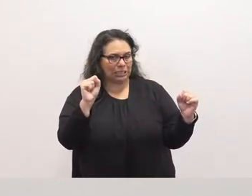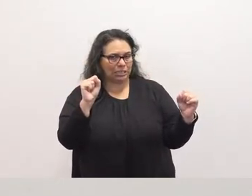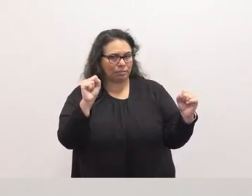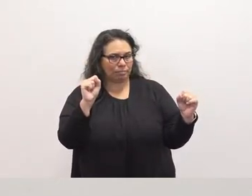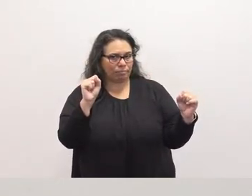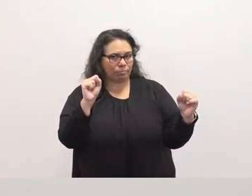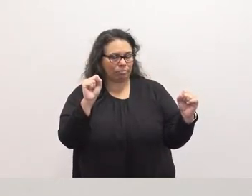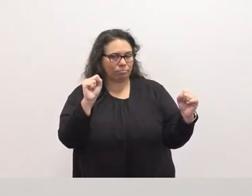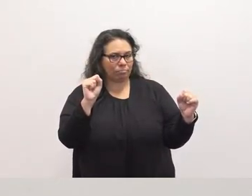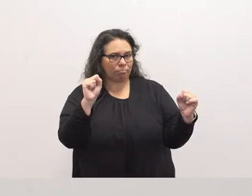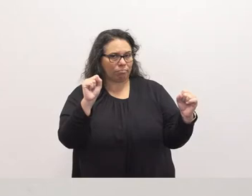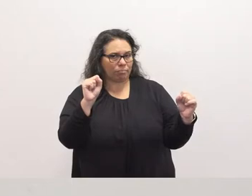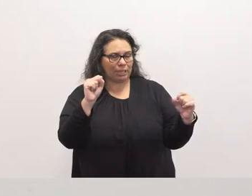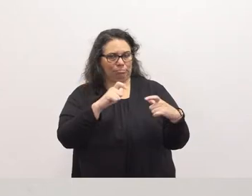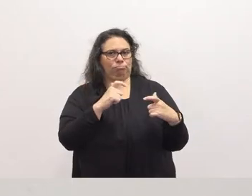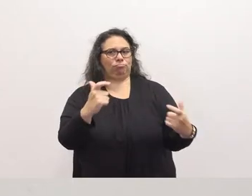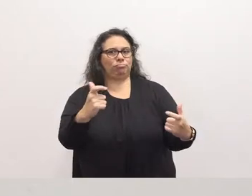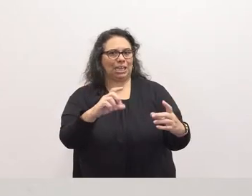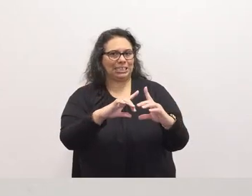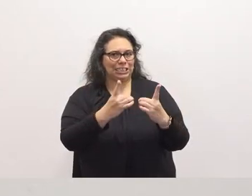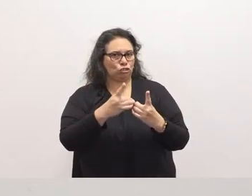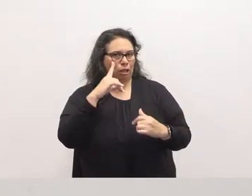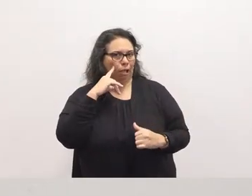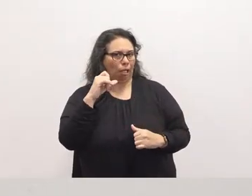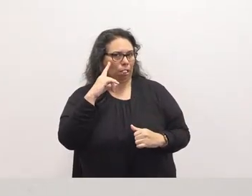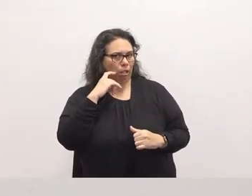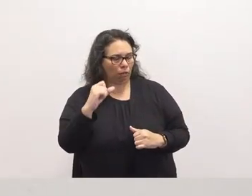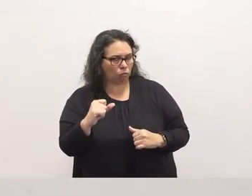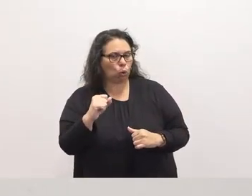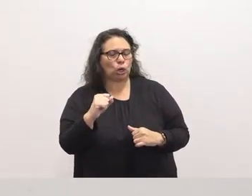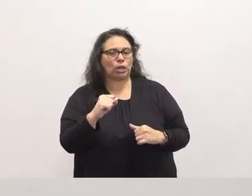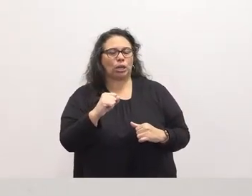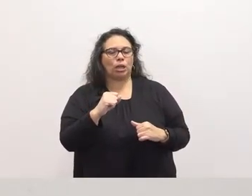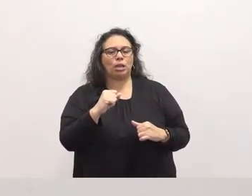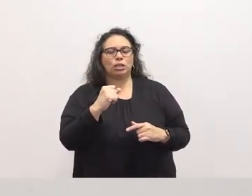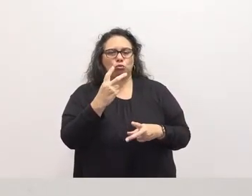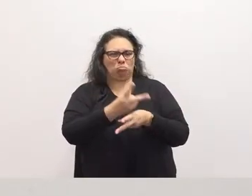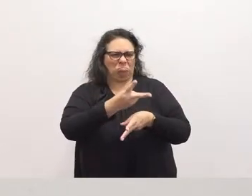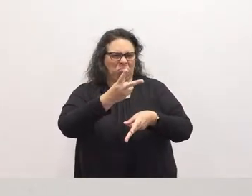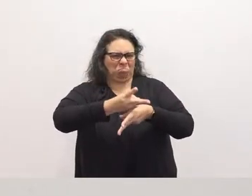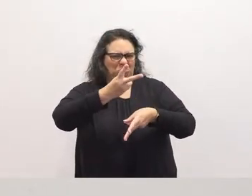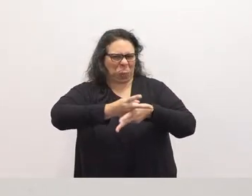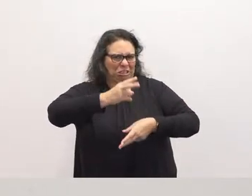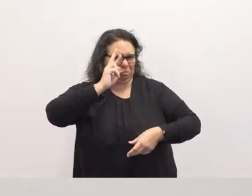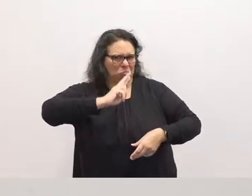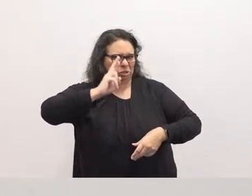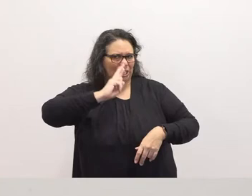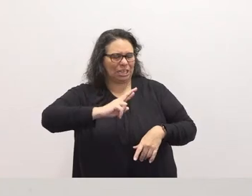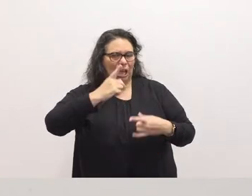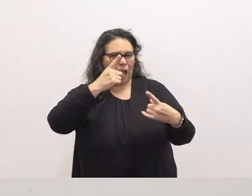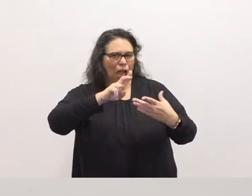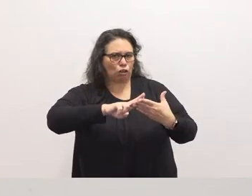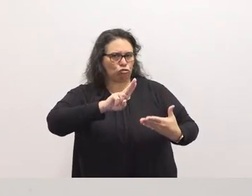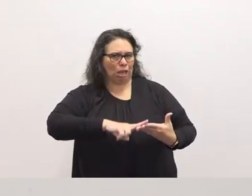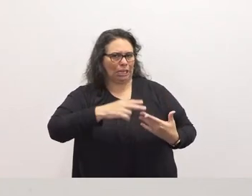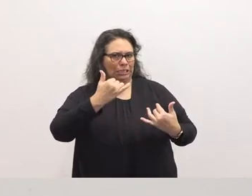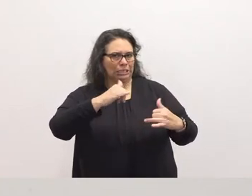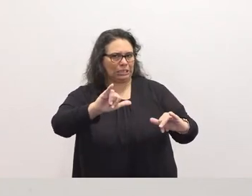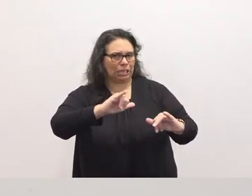in major districts in California for retention purposes. The contract still, of course,